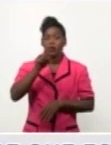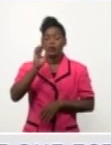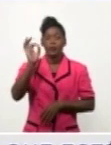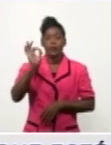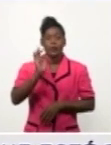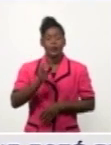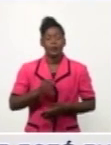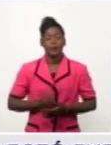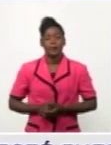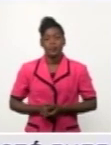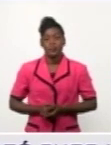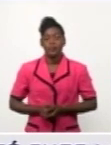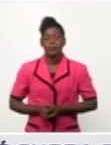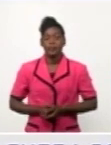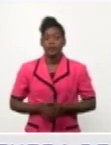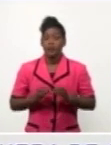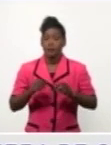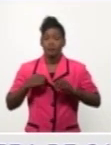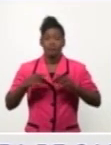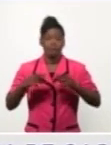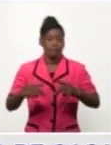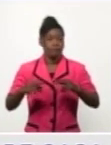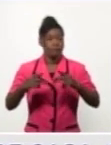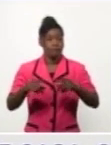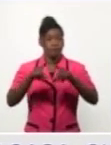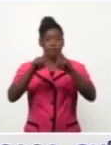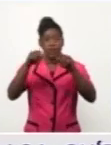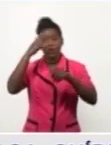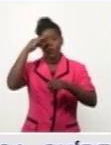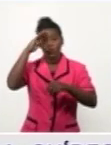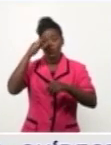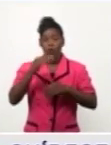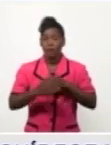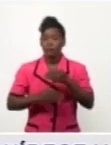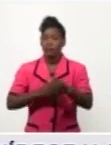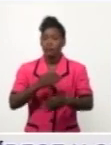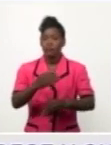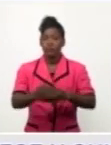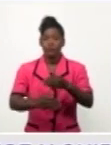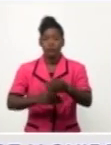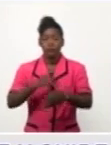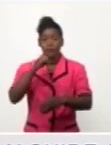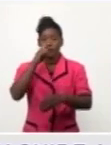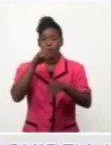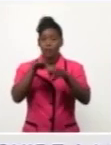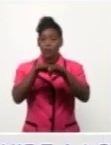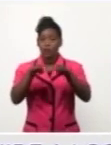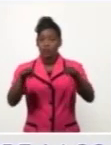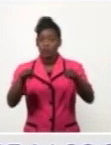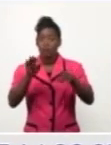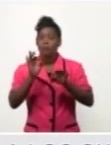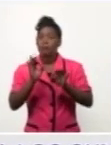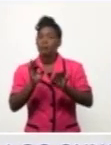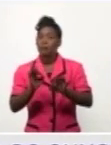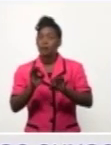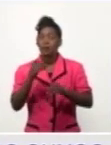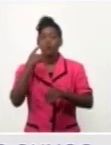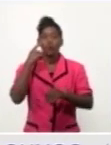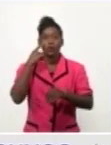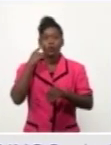We always reiterate that children diagnosed with COVID-19 in our country have